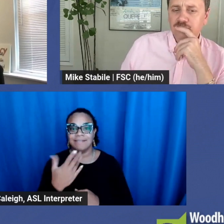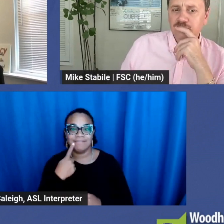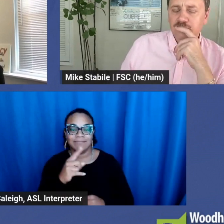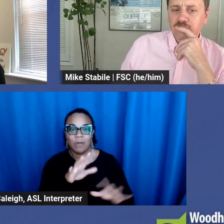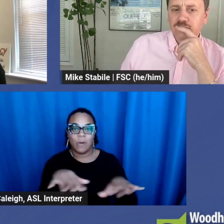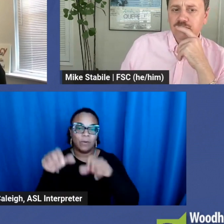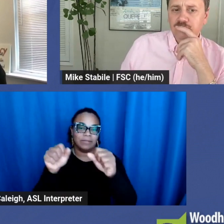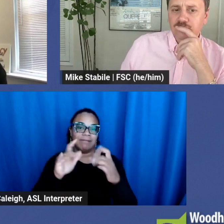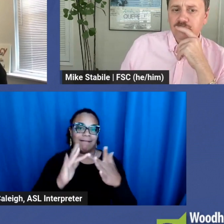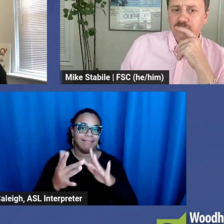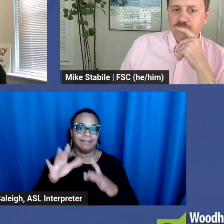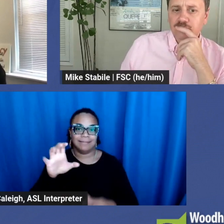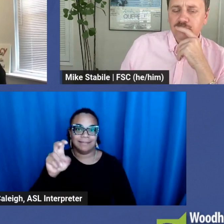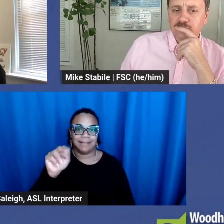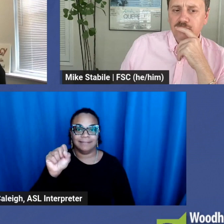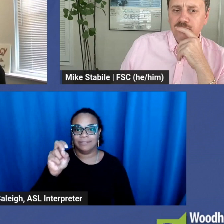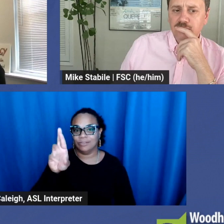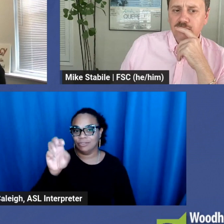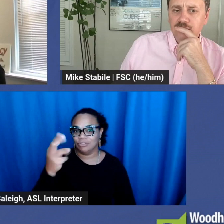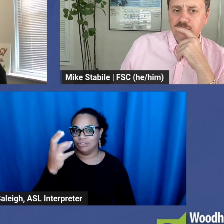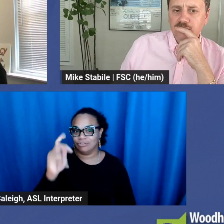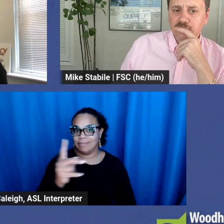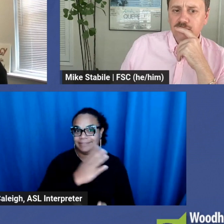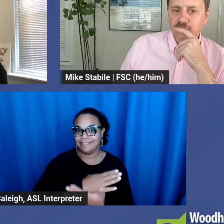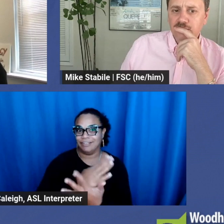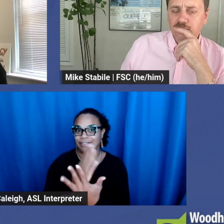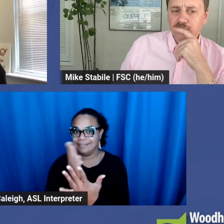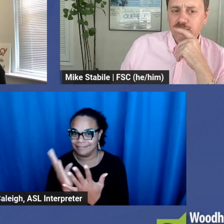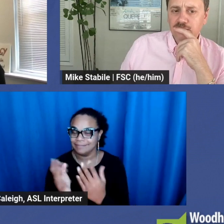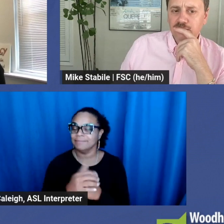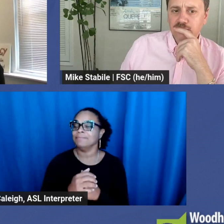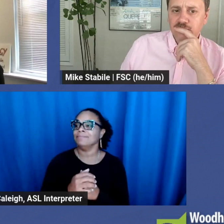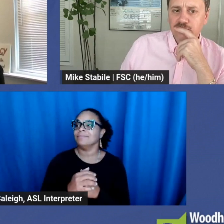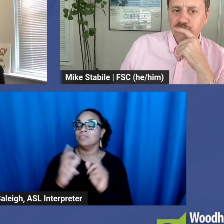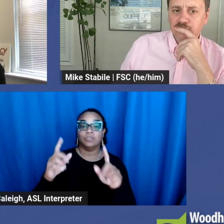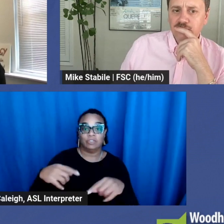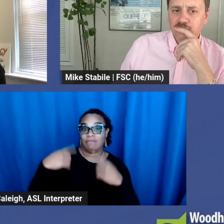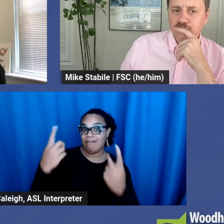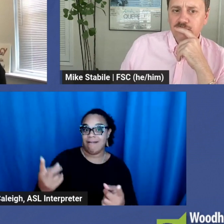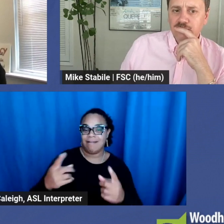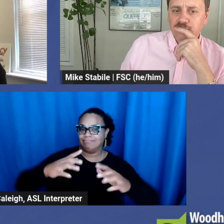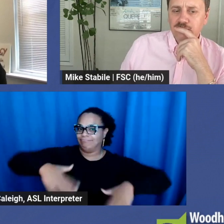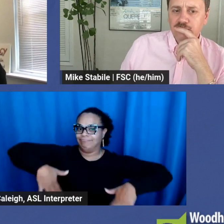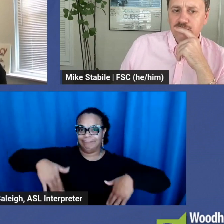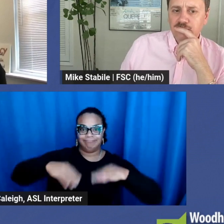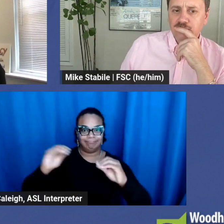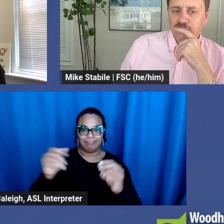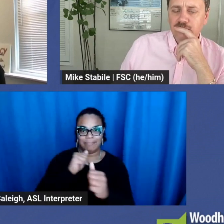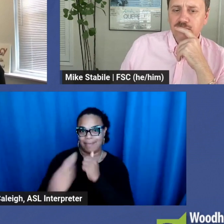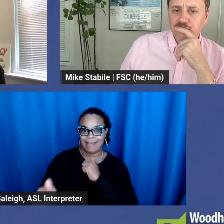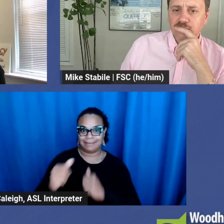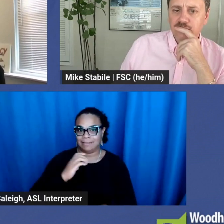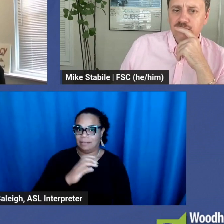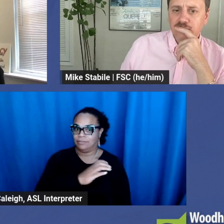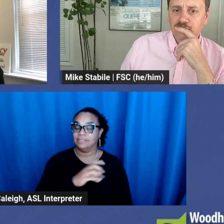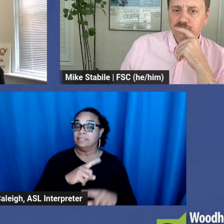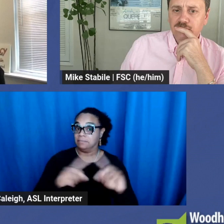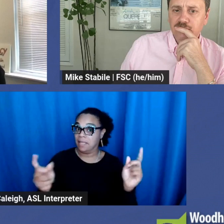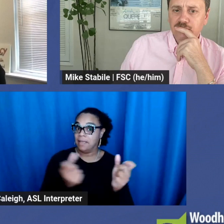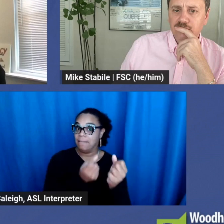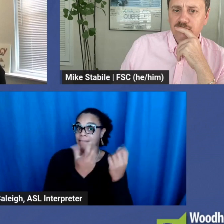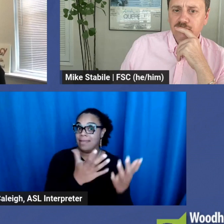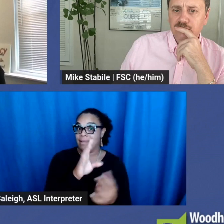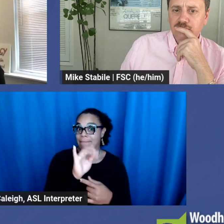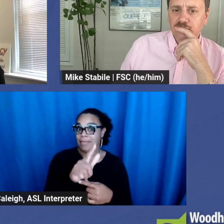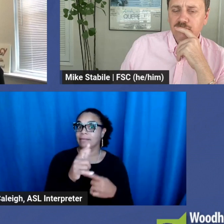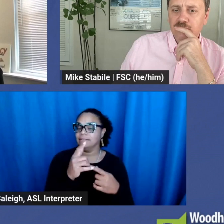you've been running. So far, nothing has passed in Congress, but there are a number of bills that are very